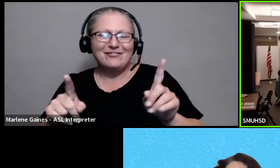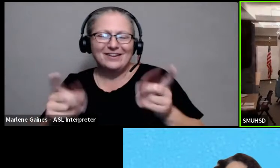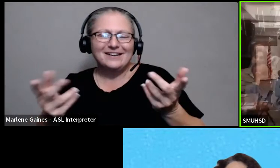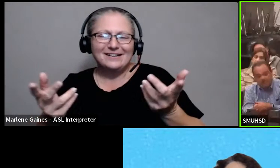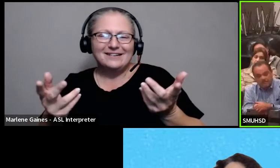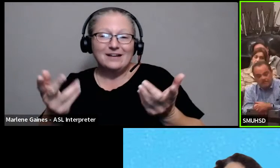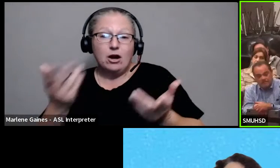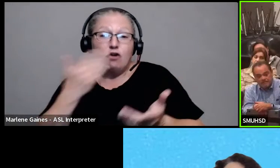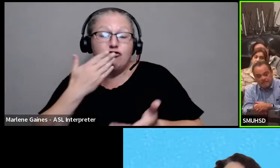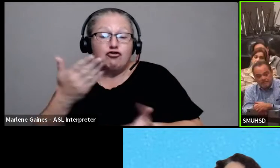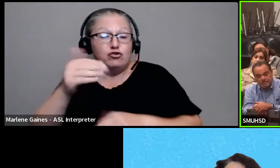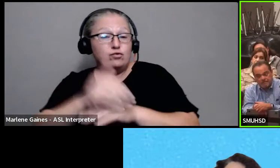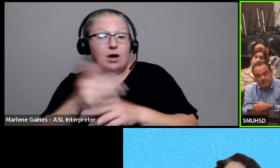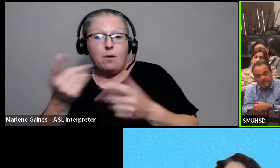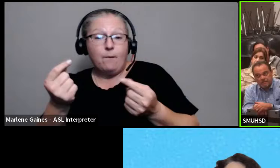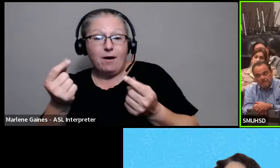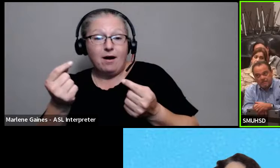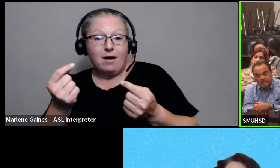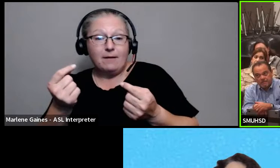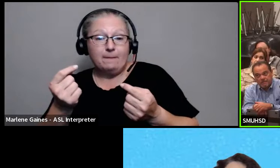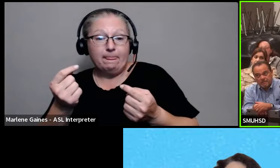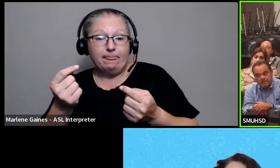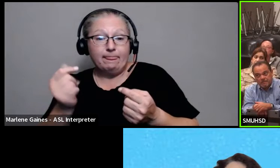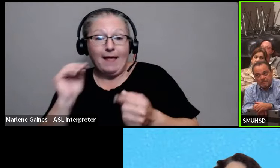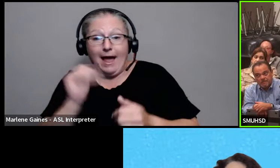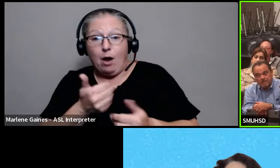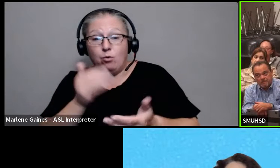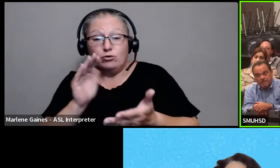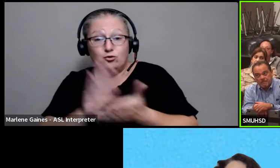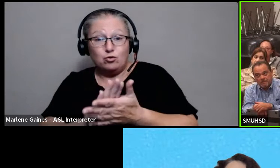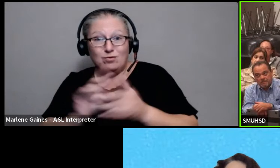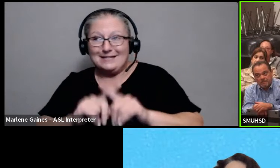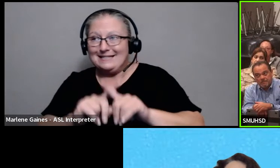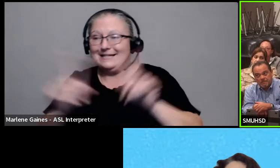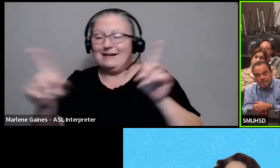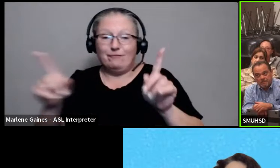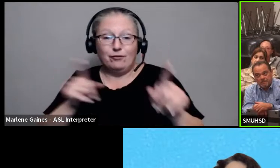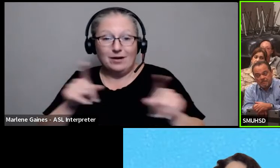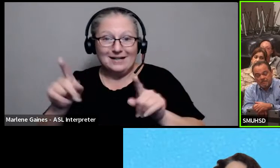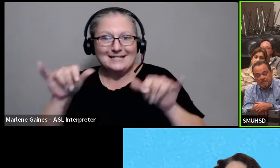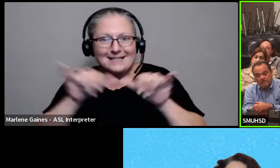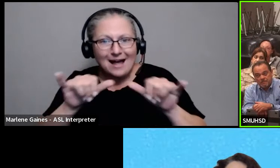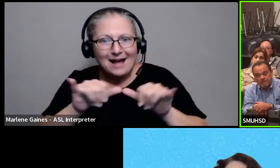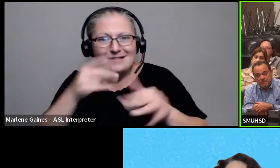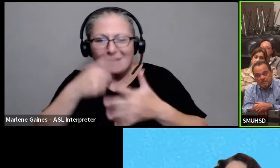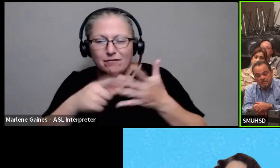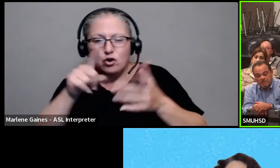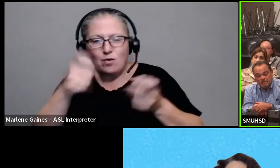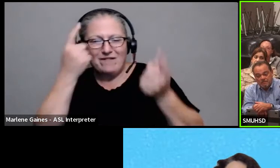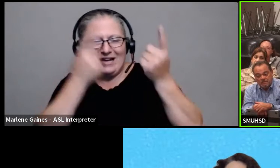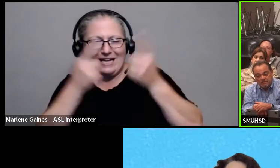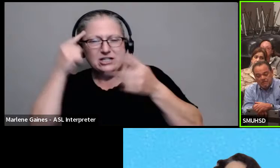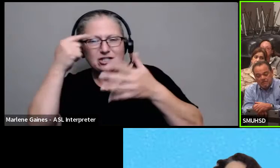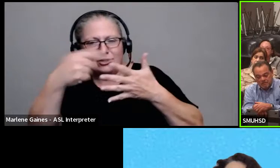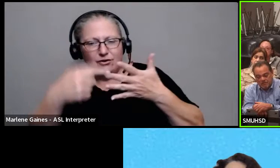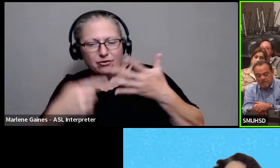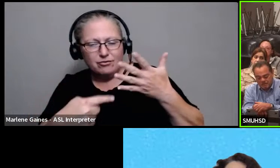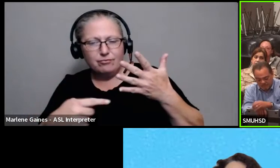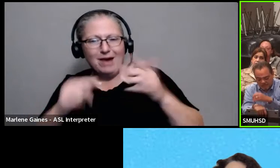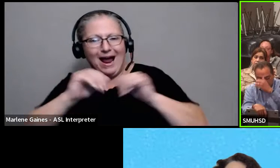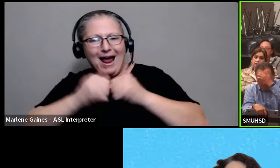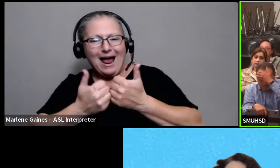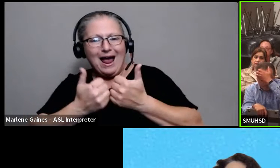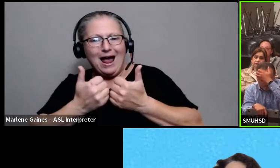what's good here tonight is that based on our schools are completely different in the size. And so you have to consider those factors and how you're going to do